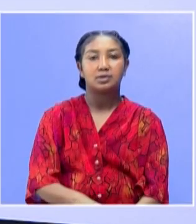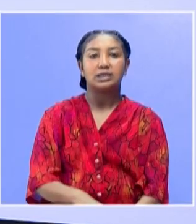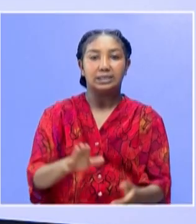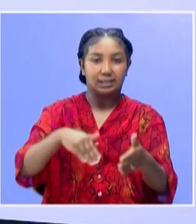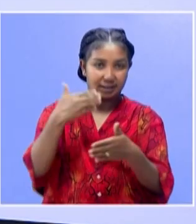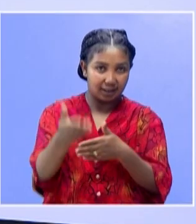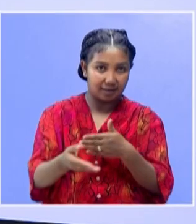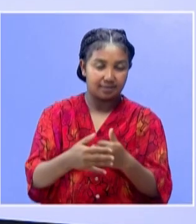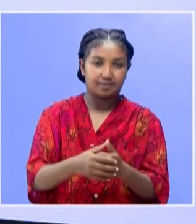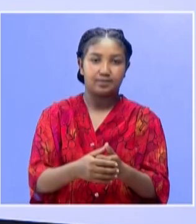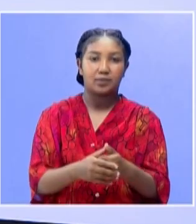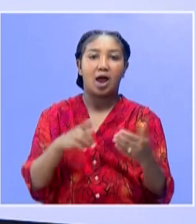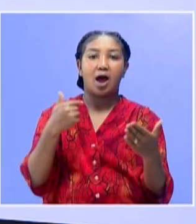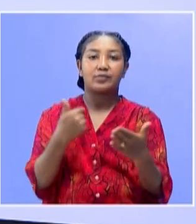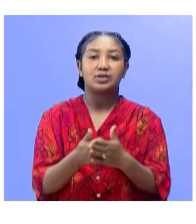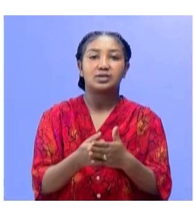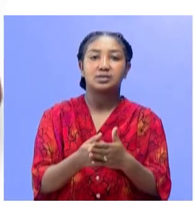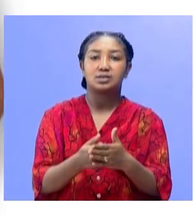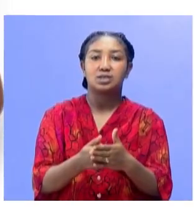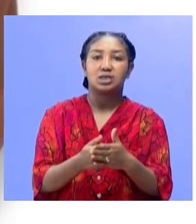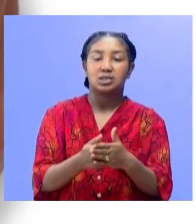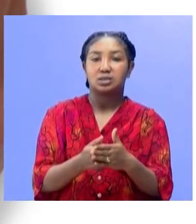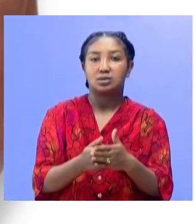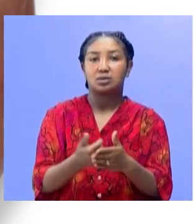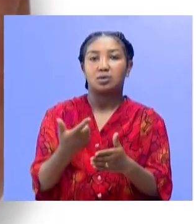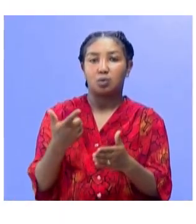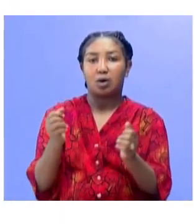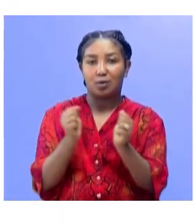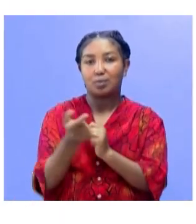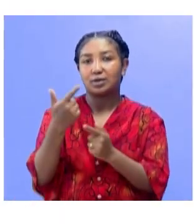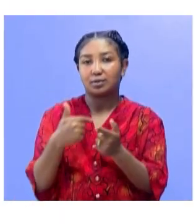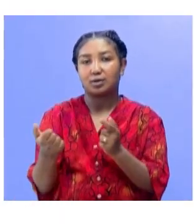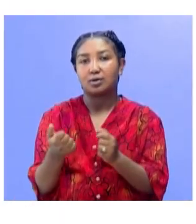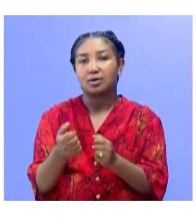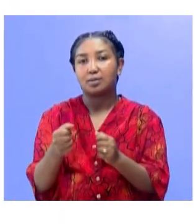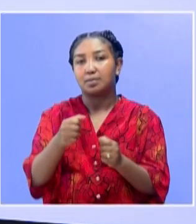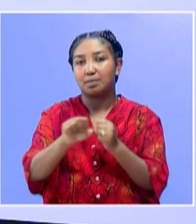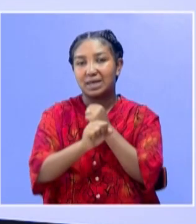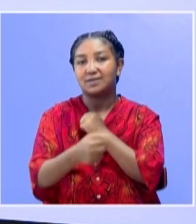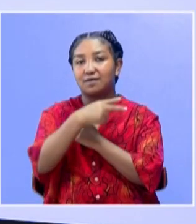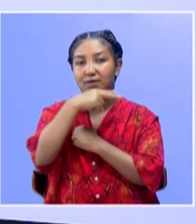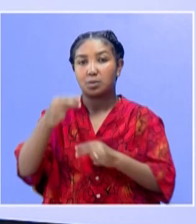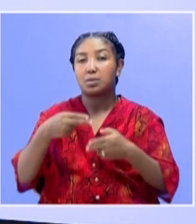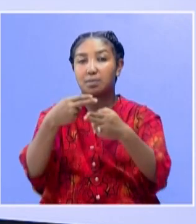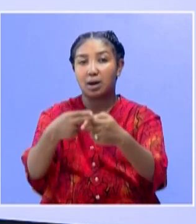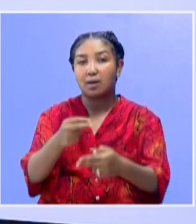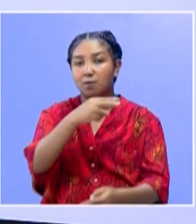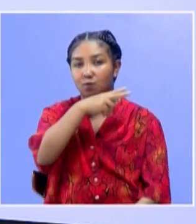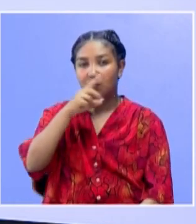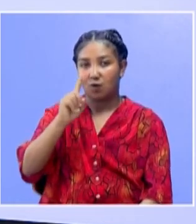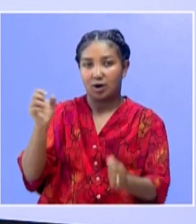Then, after these auxiliaries, it is obvious we come up with the base verb, or what we call verb